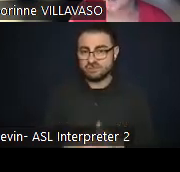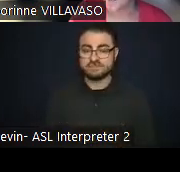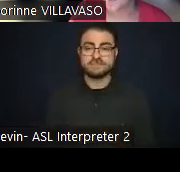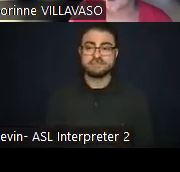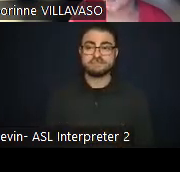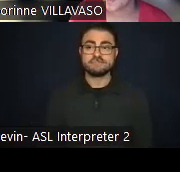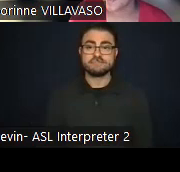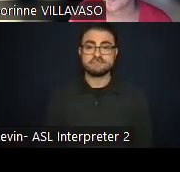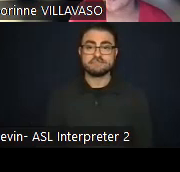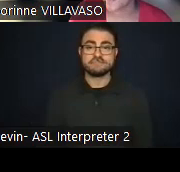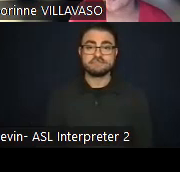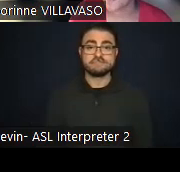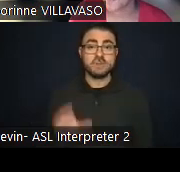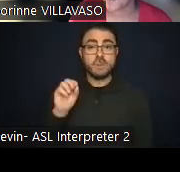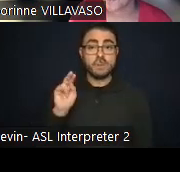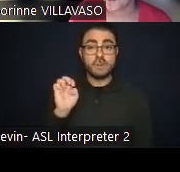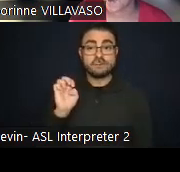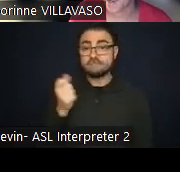Any comments,